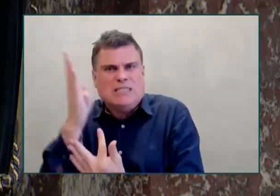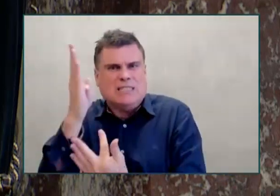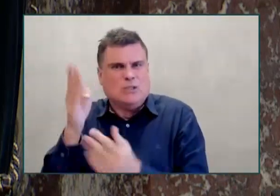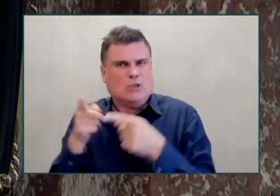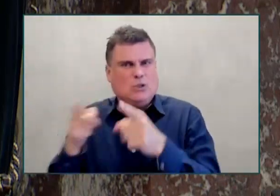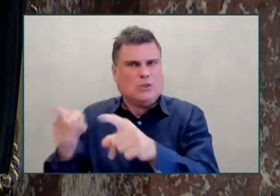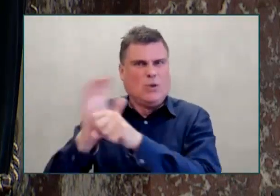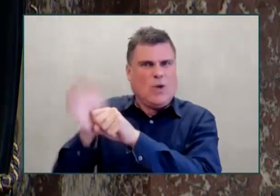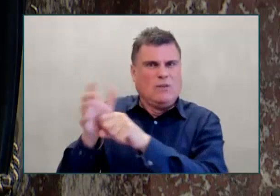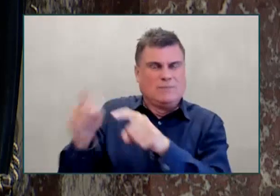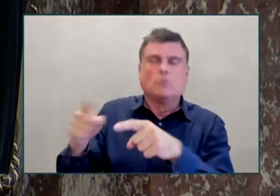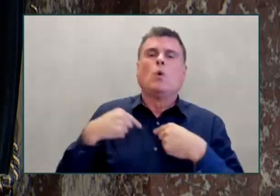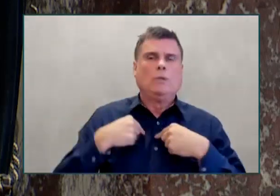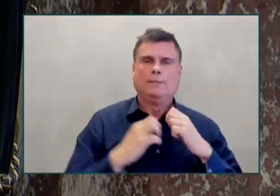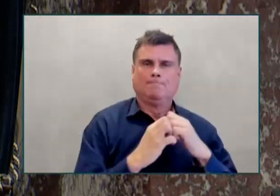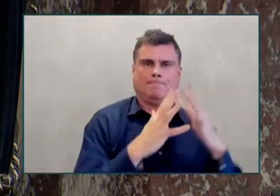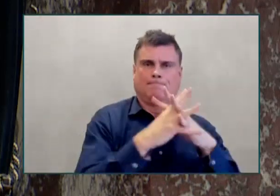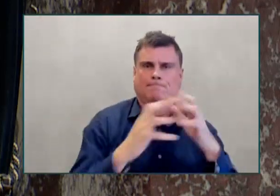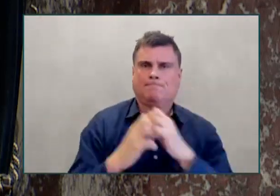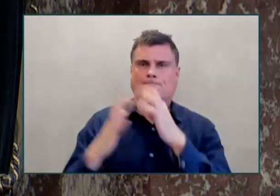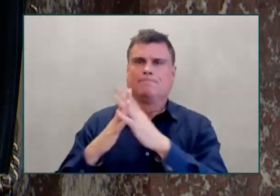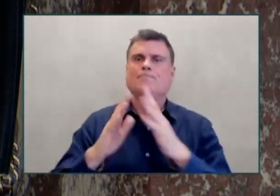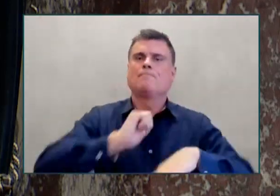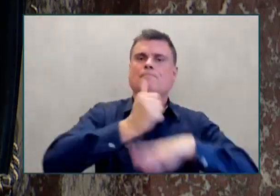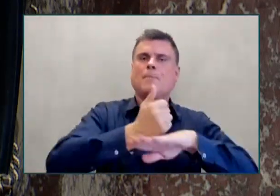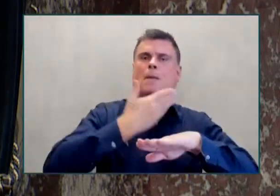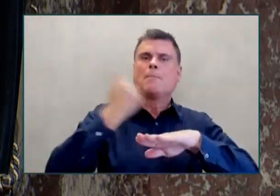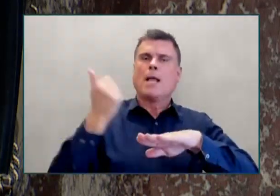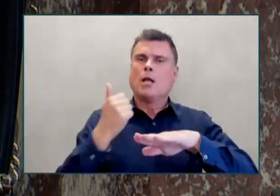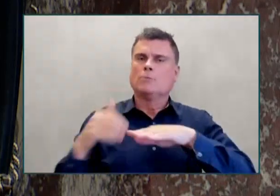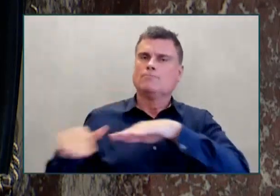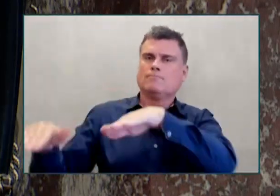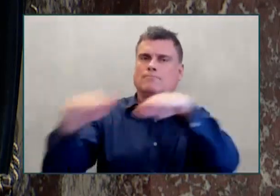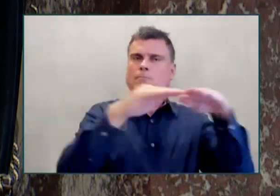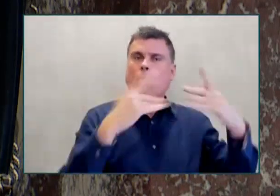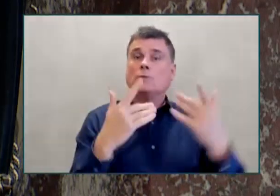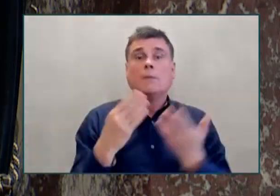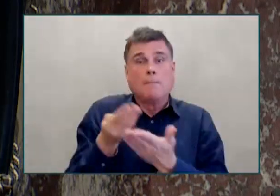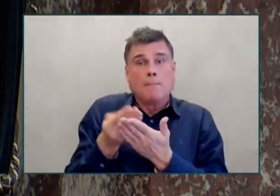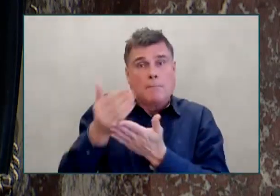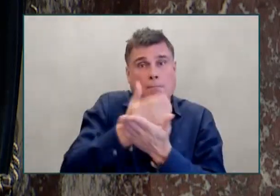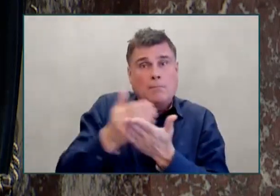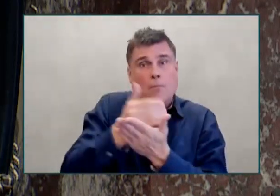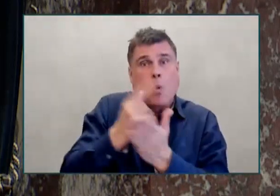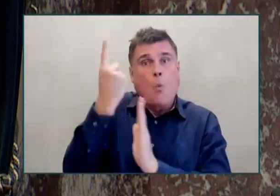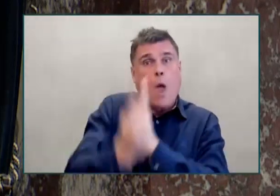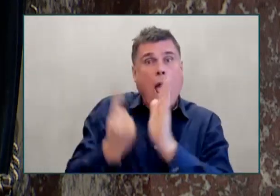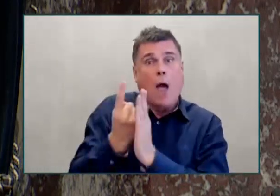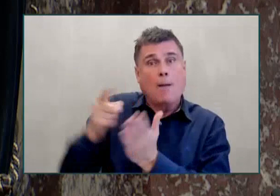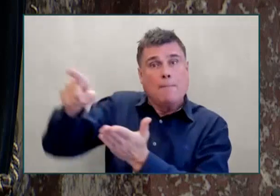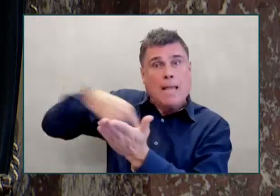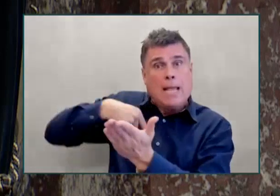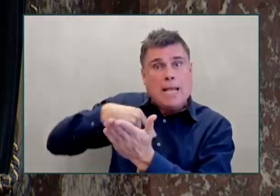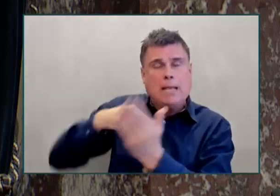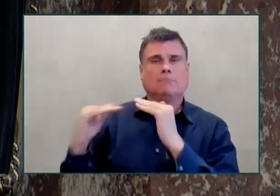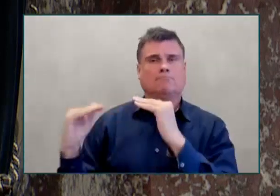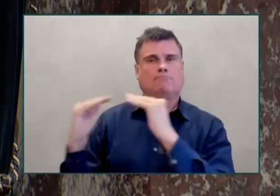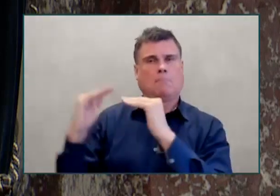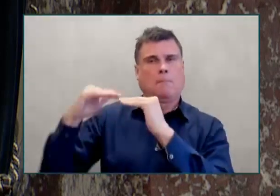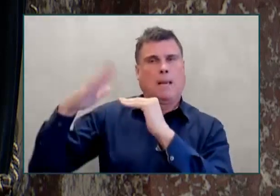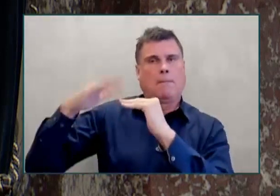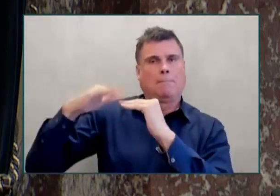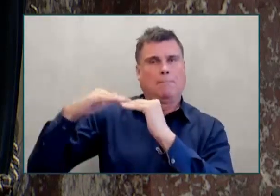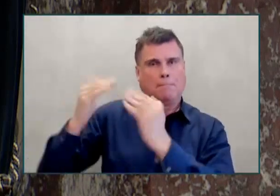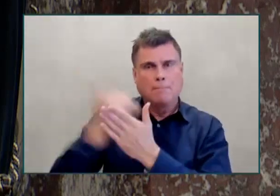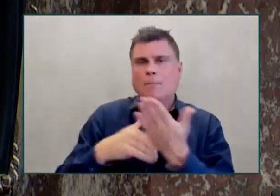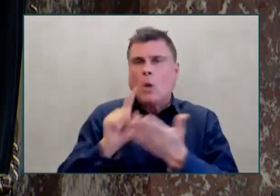work. Workers, people, organized and fought for these wins. These